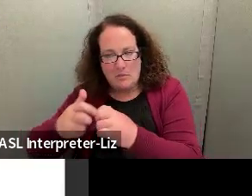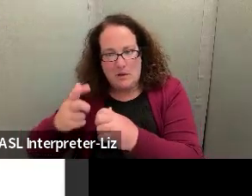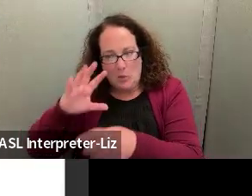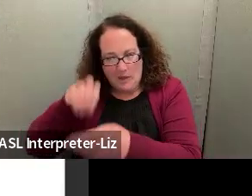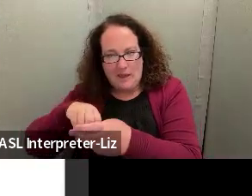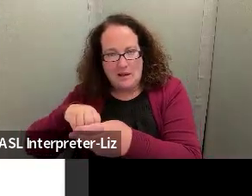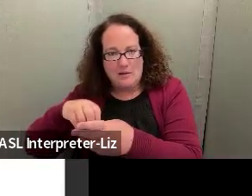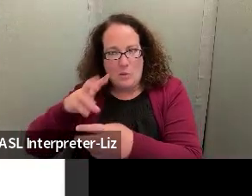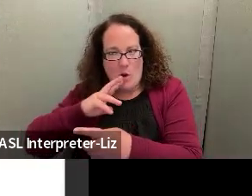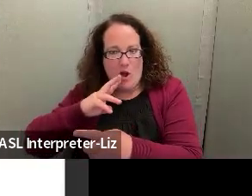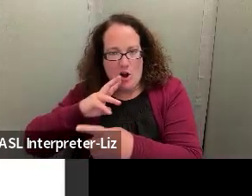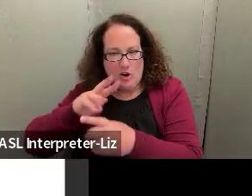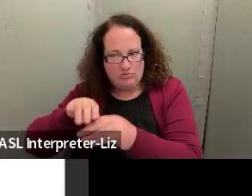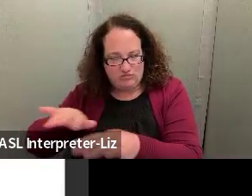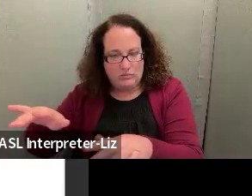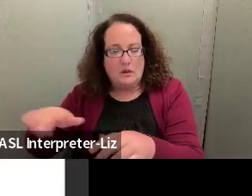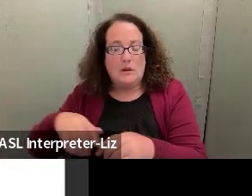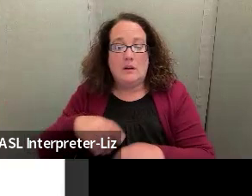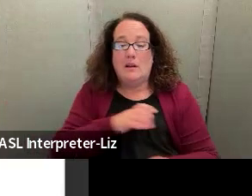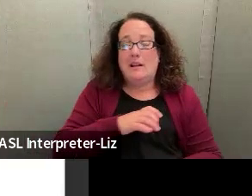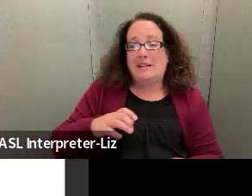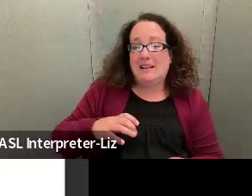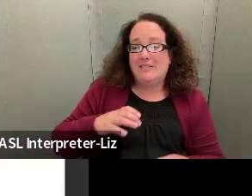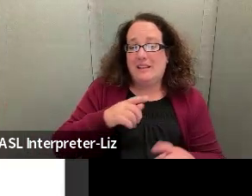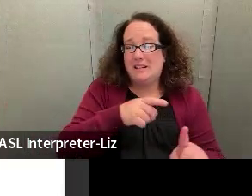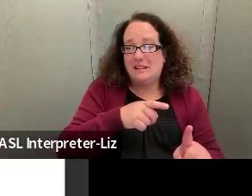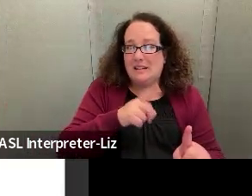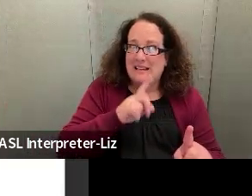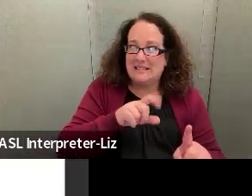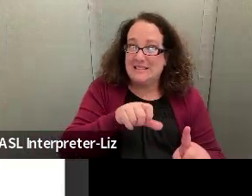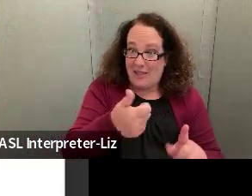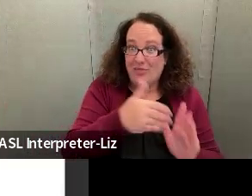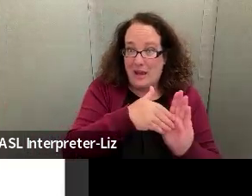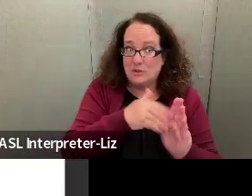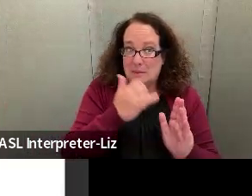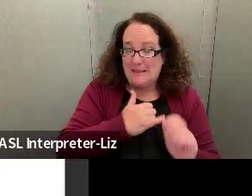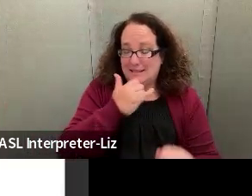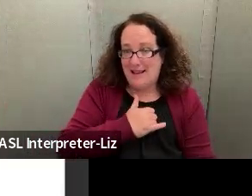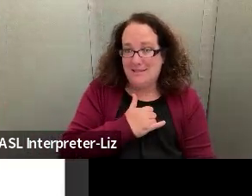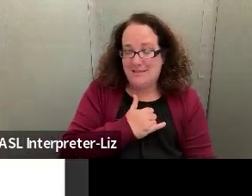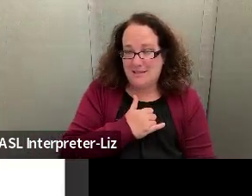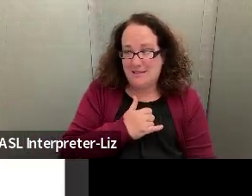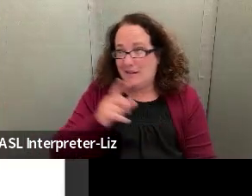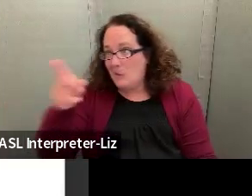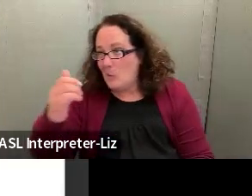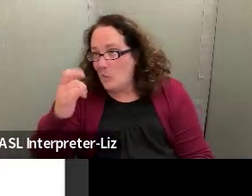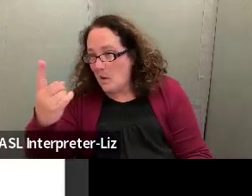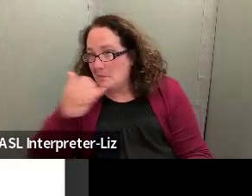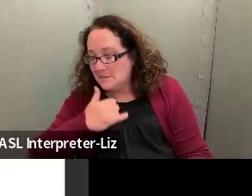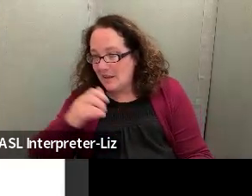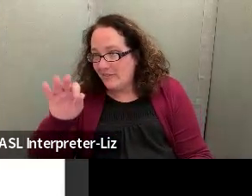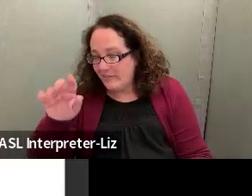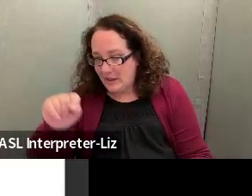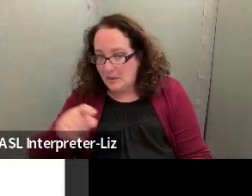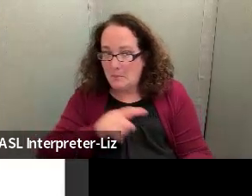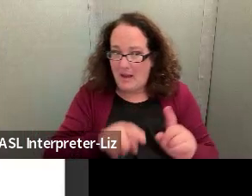from the pipes. In Cleveland, it's a result of 10,000 mistakes. So our incidence of poisoning of children in Cleveland is